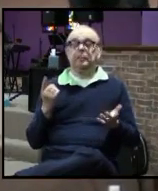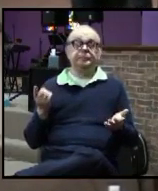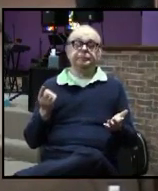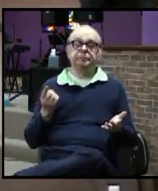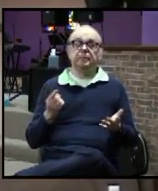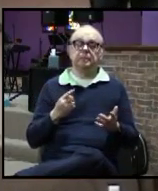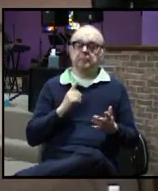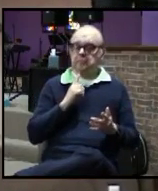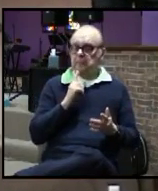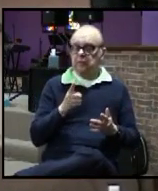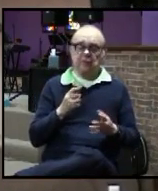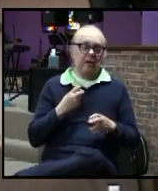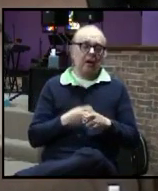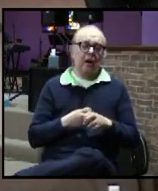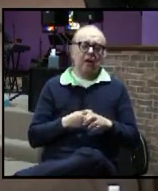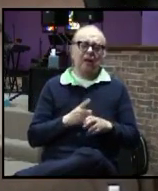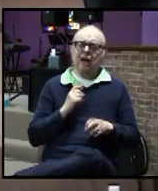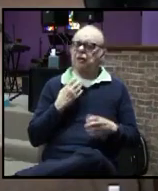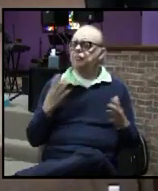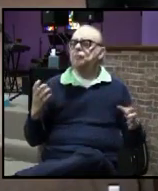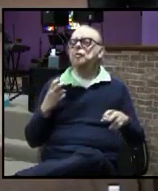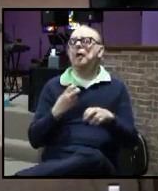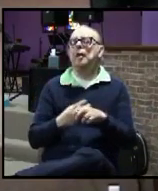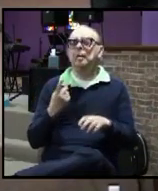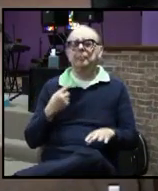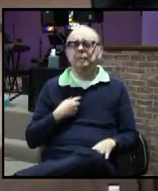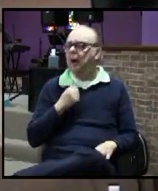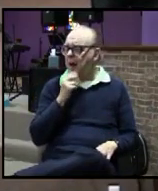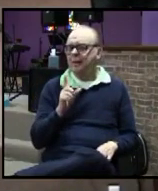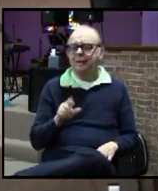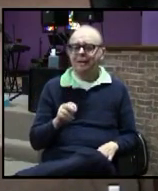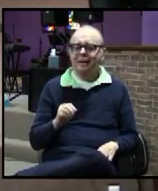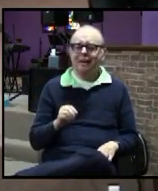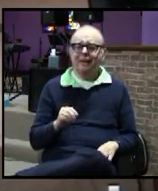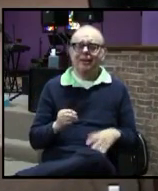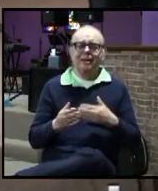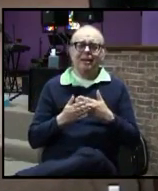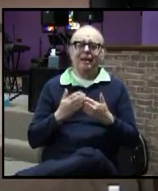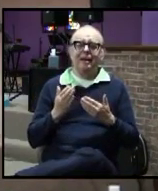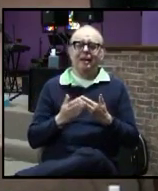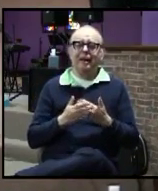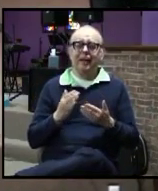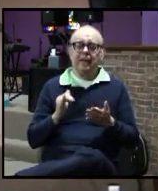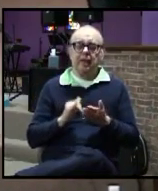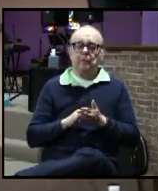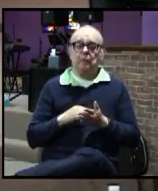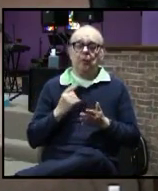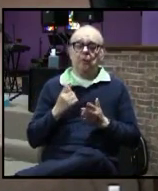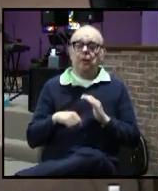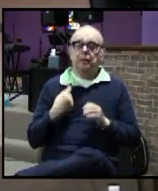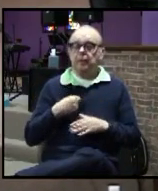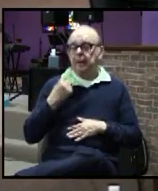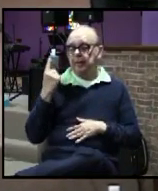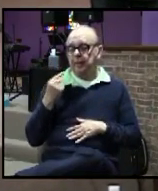You may think, whoa, you started off way too hard. That's too hard. No, it's not. It's way simpler than what we think it